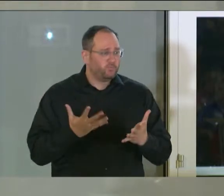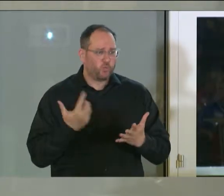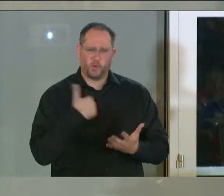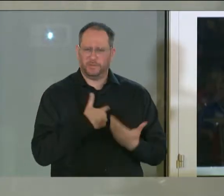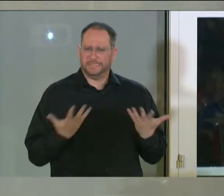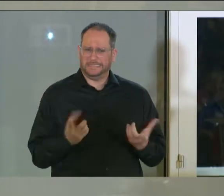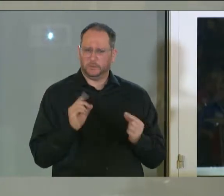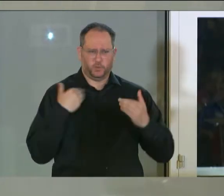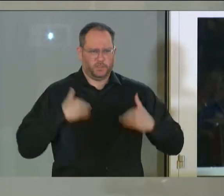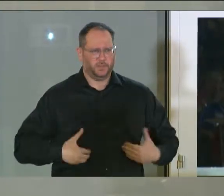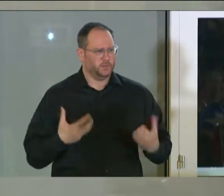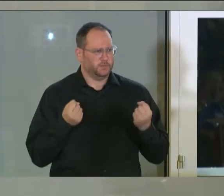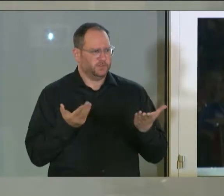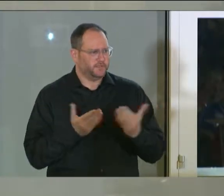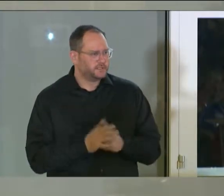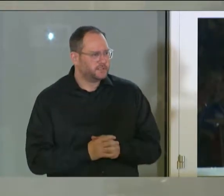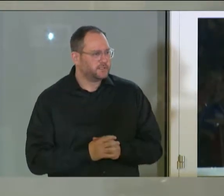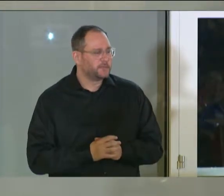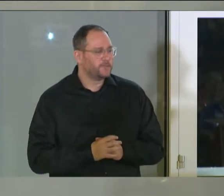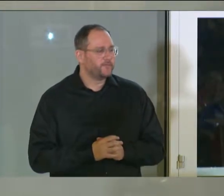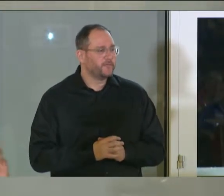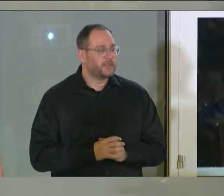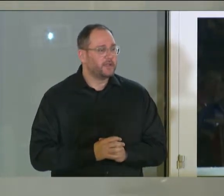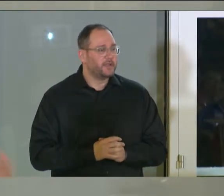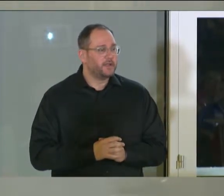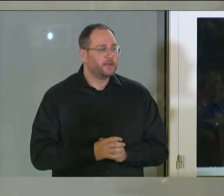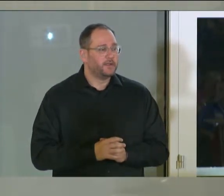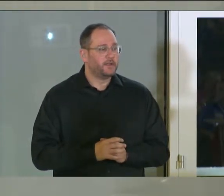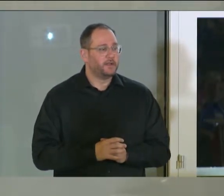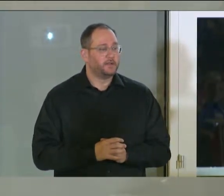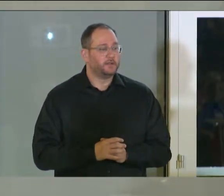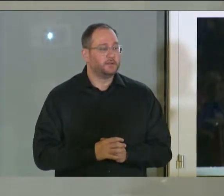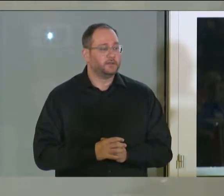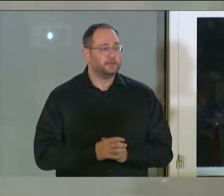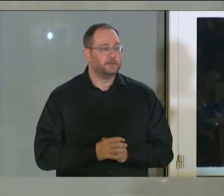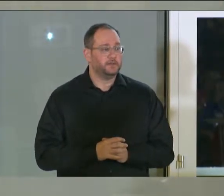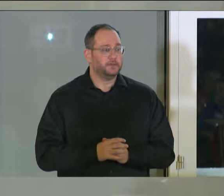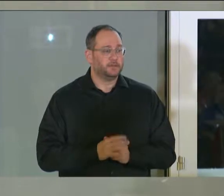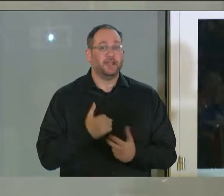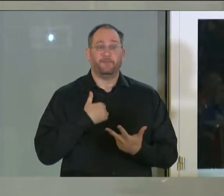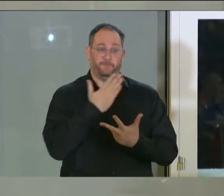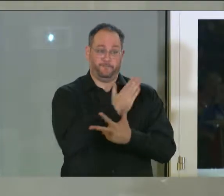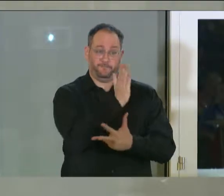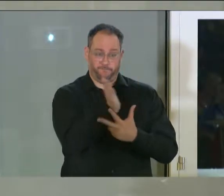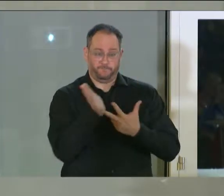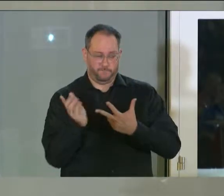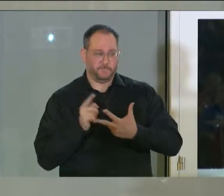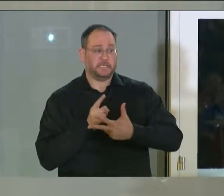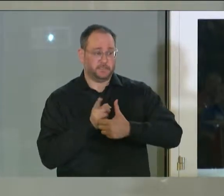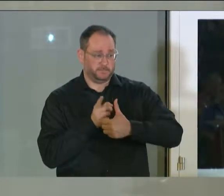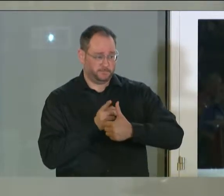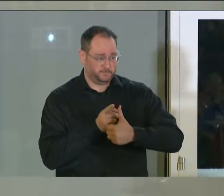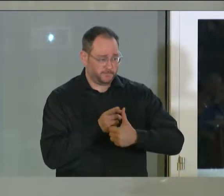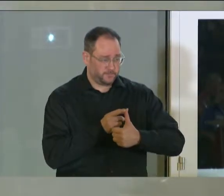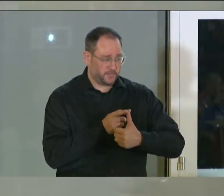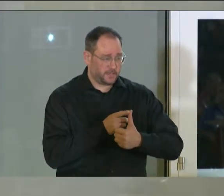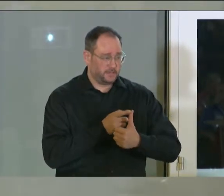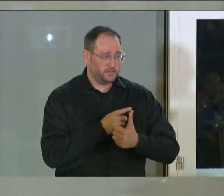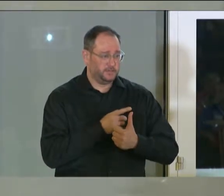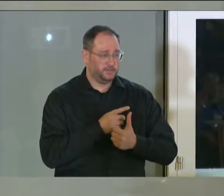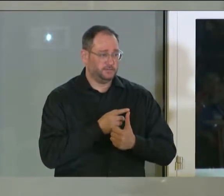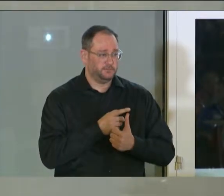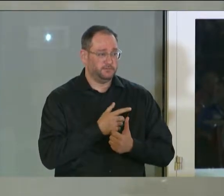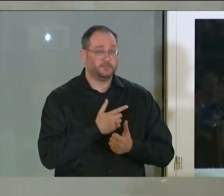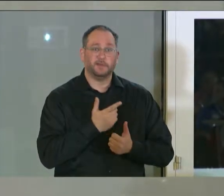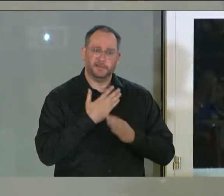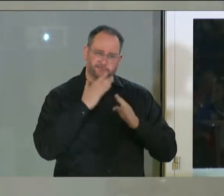largest amount of spending in the district's budget is to think about three things. The first thing we do is attack homelessness. As you know, the mayor